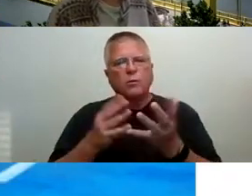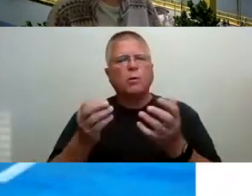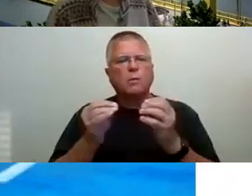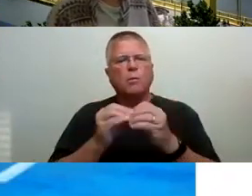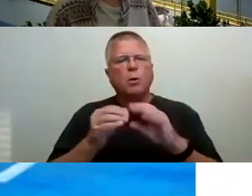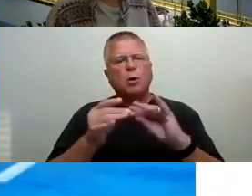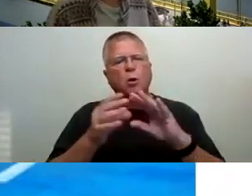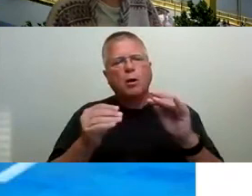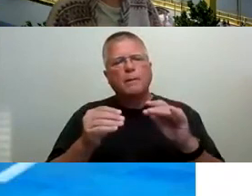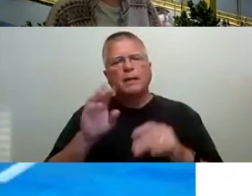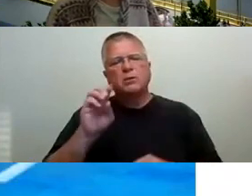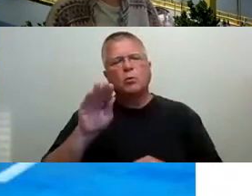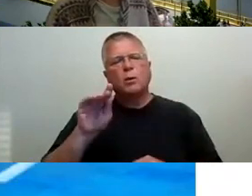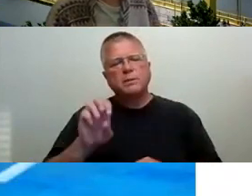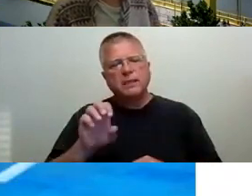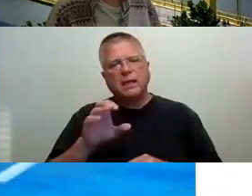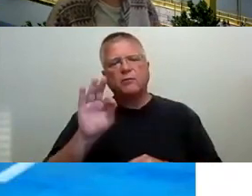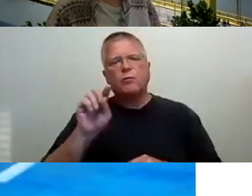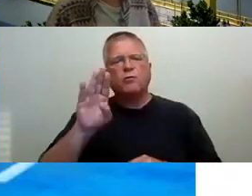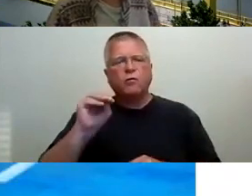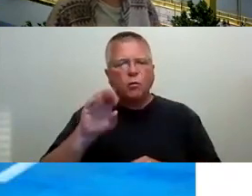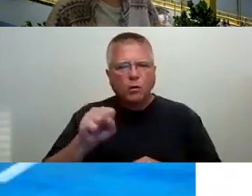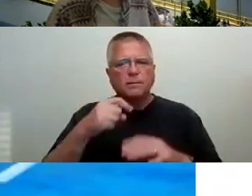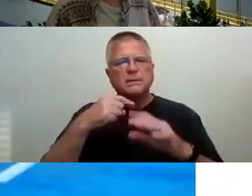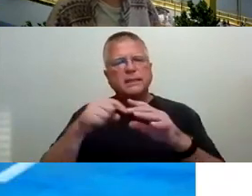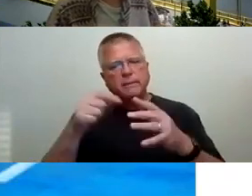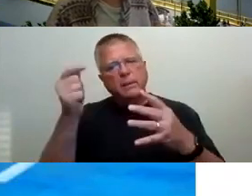through the chat here, through emails, however you